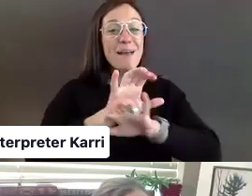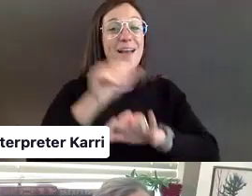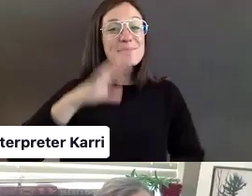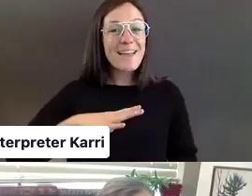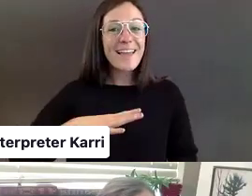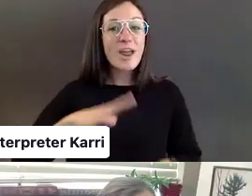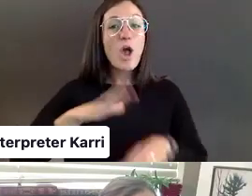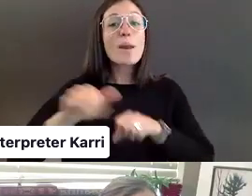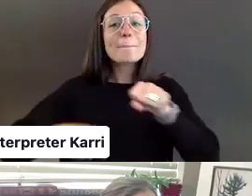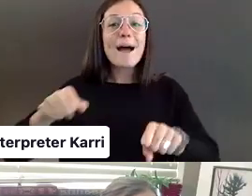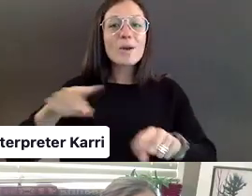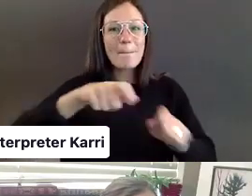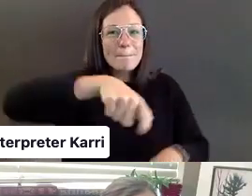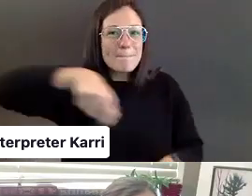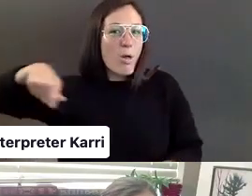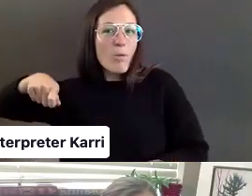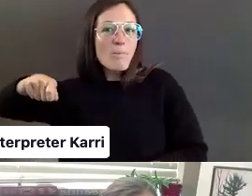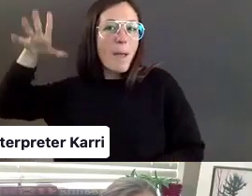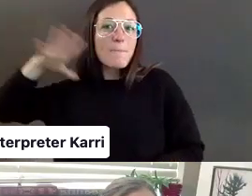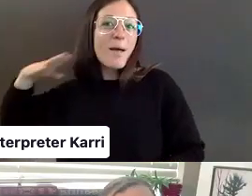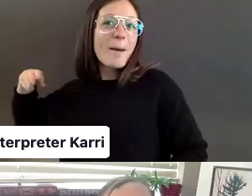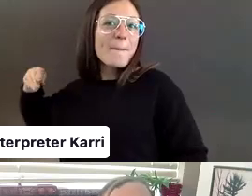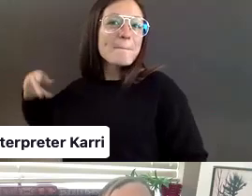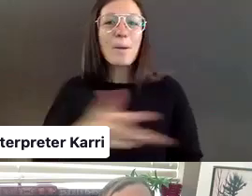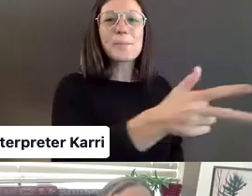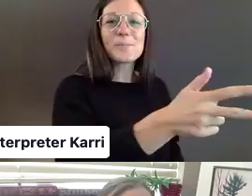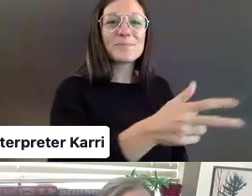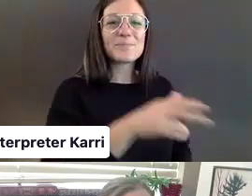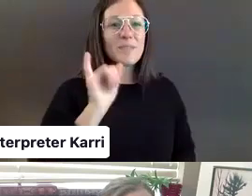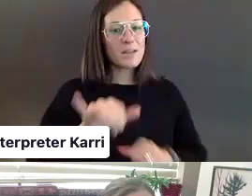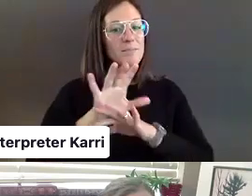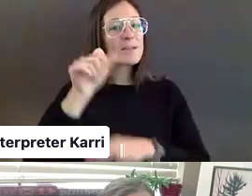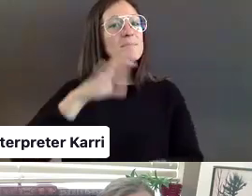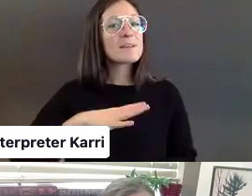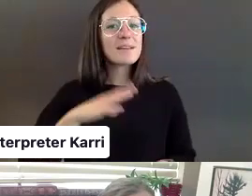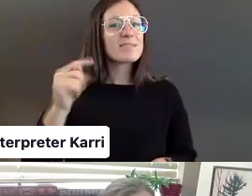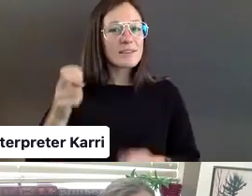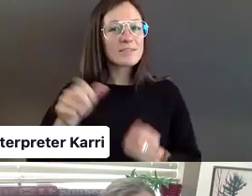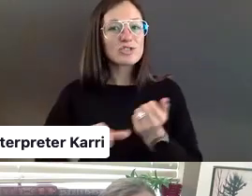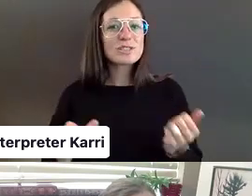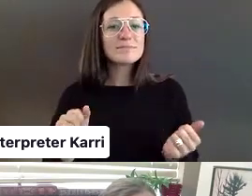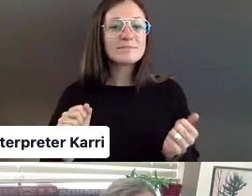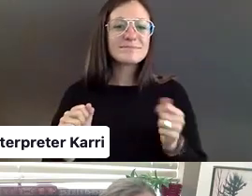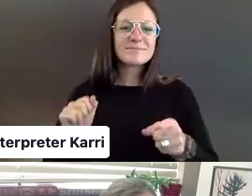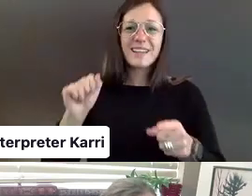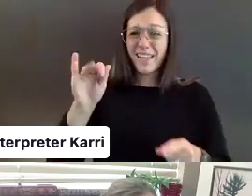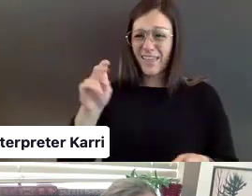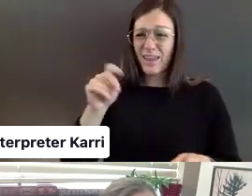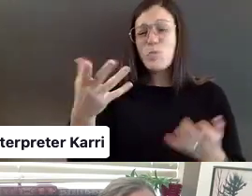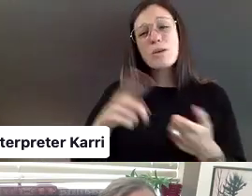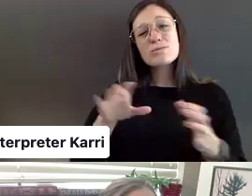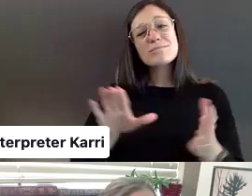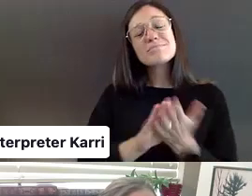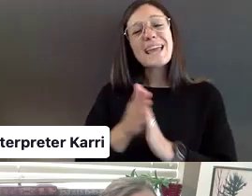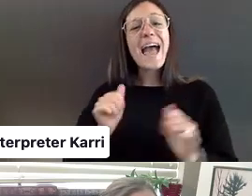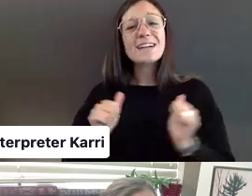on a bike that you pulled backwards and it would shoot off on its own. Spider-Man was the shit. You wanted to be an action hero,